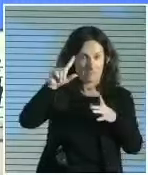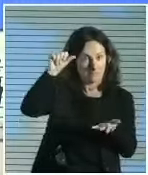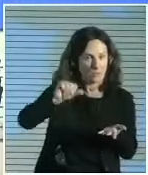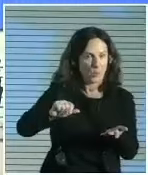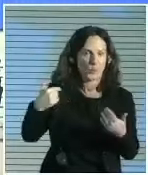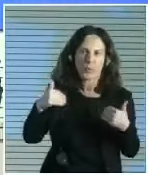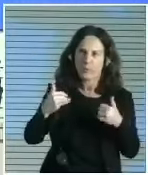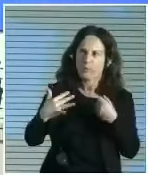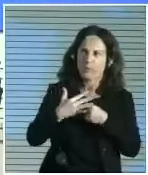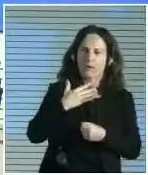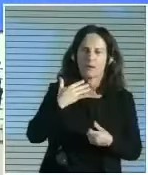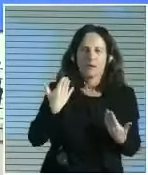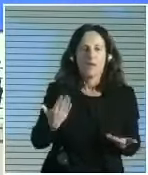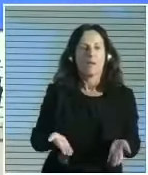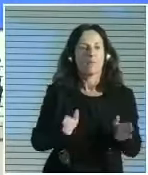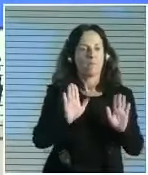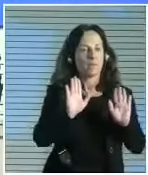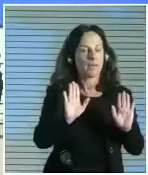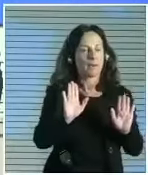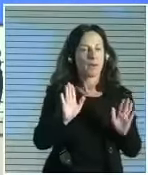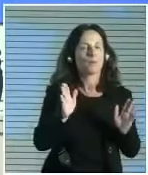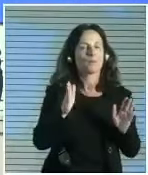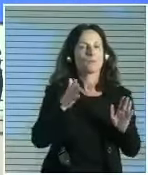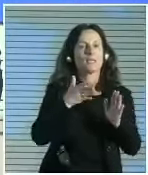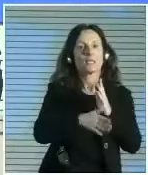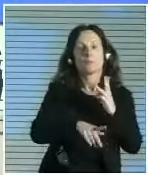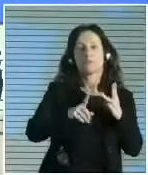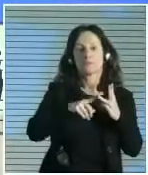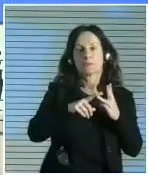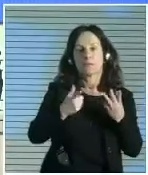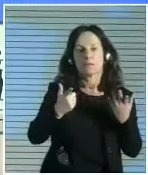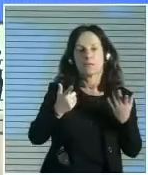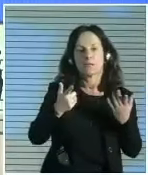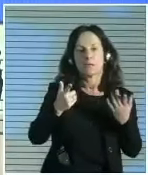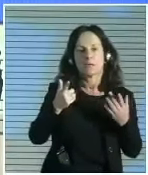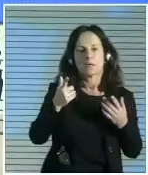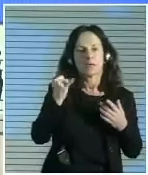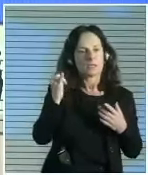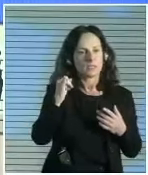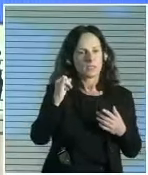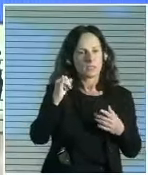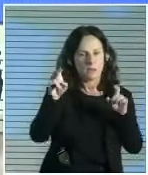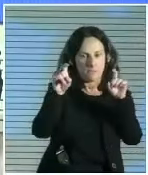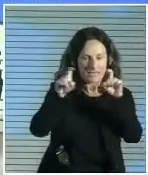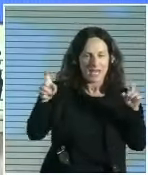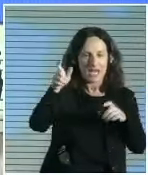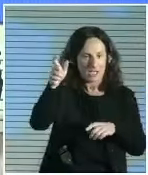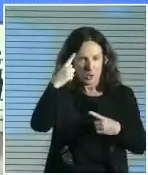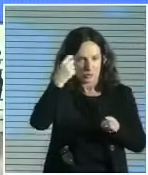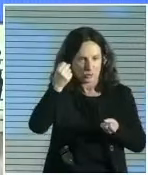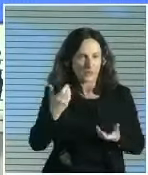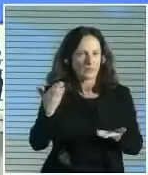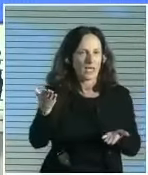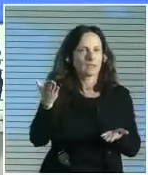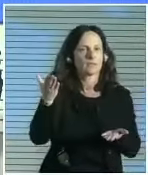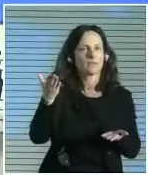an entrepreneur, whether you are an authority, moving towards circular approaches makes sense. It adds value